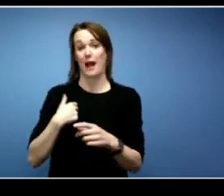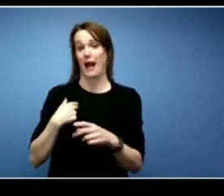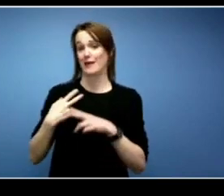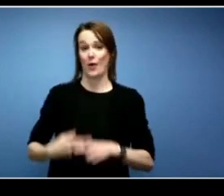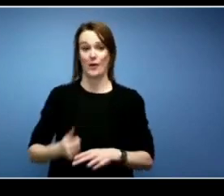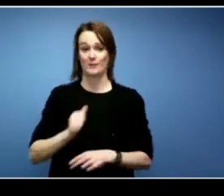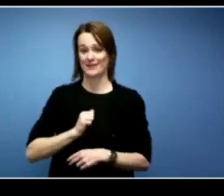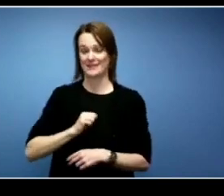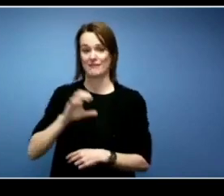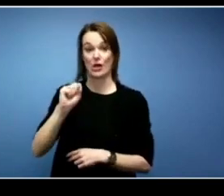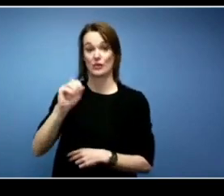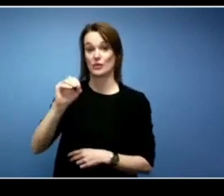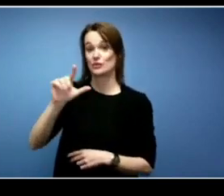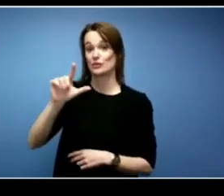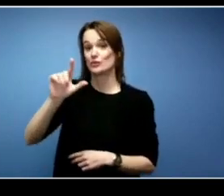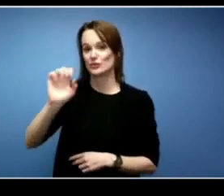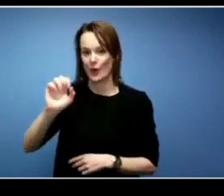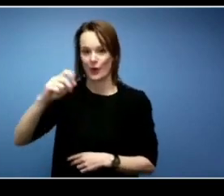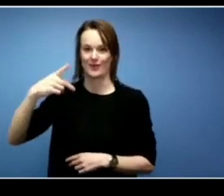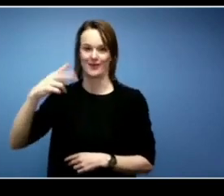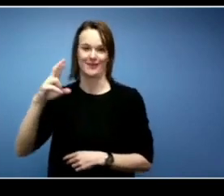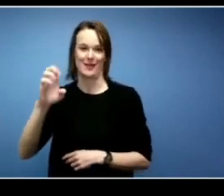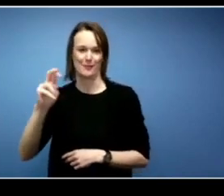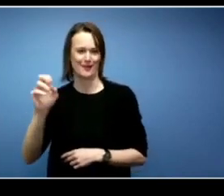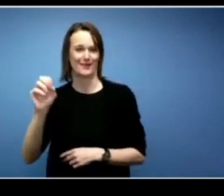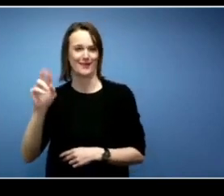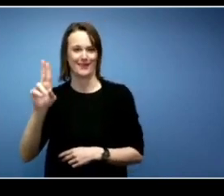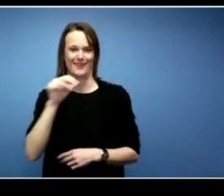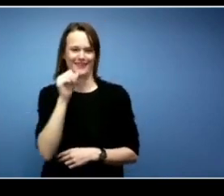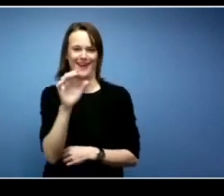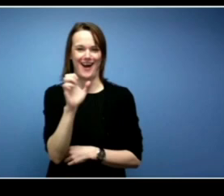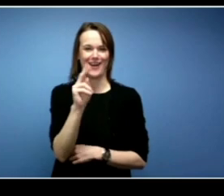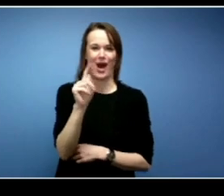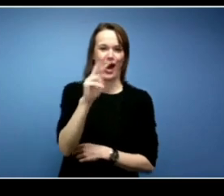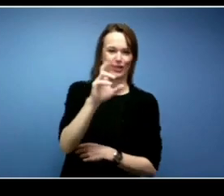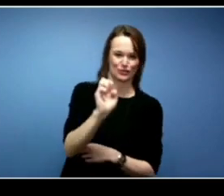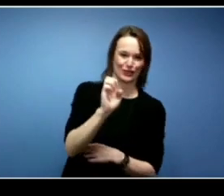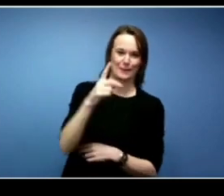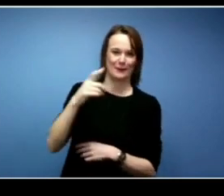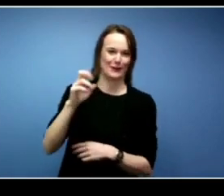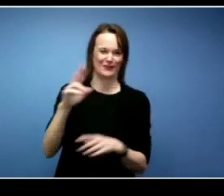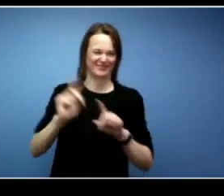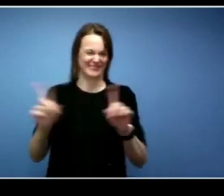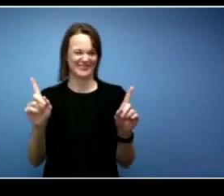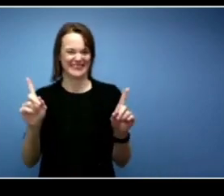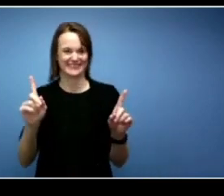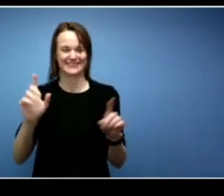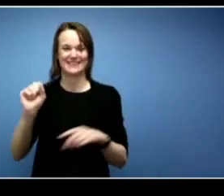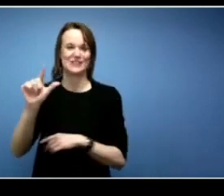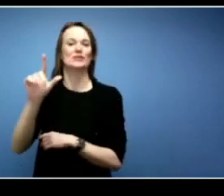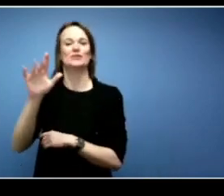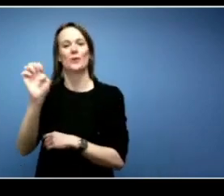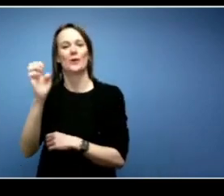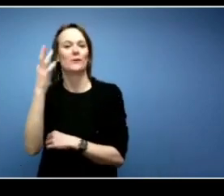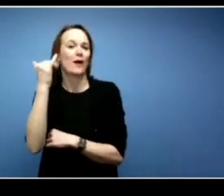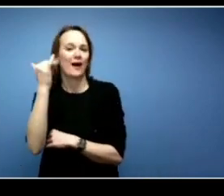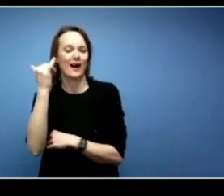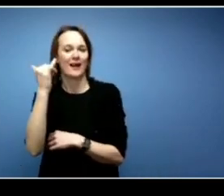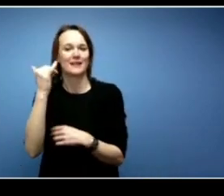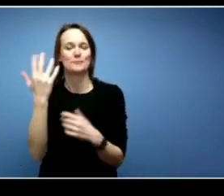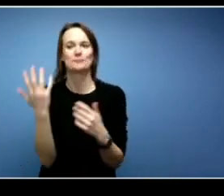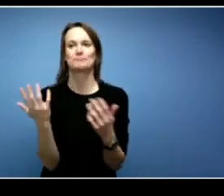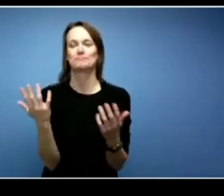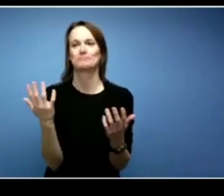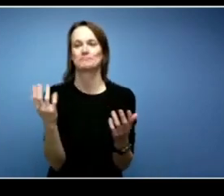for people who kind of work as an entrepreneur, who have an